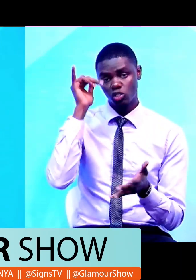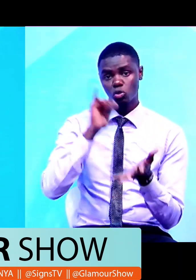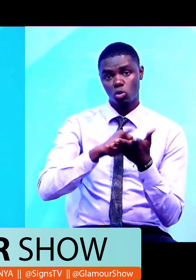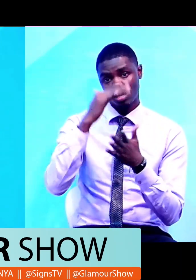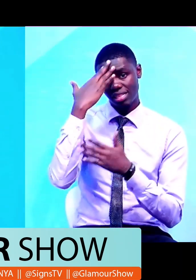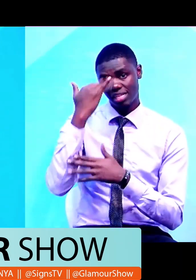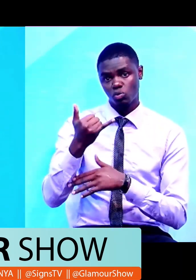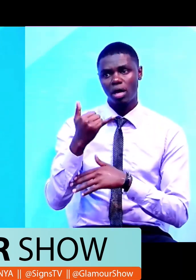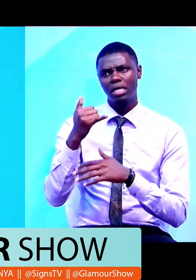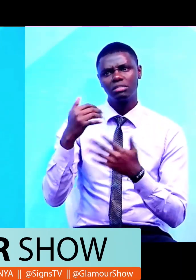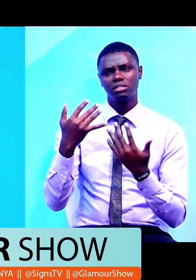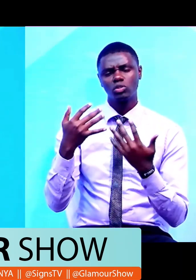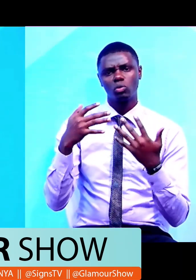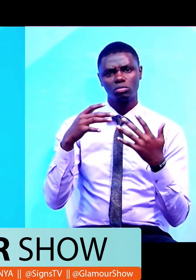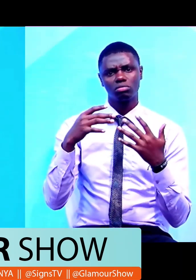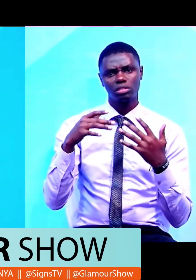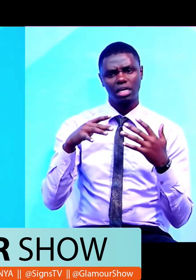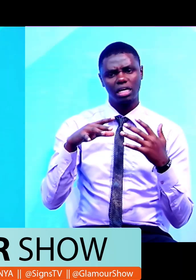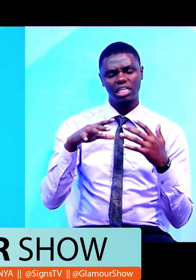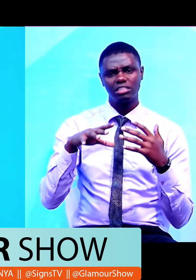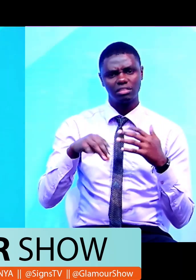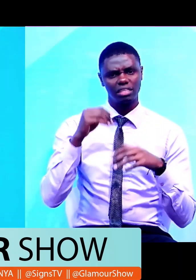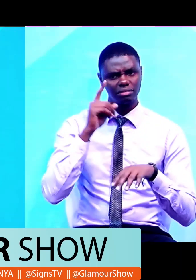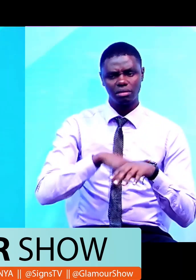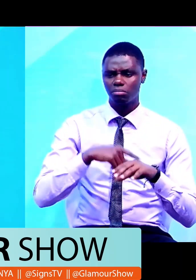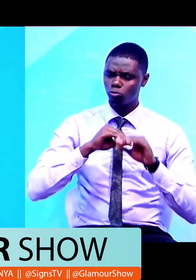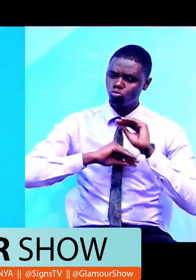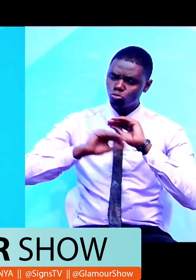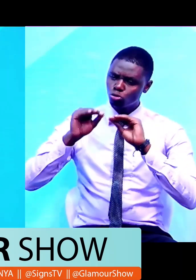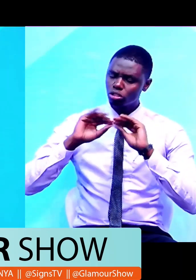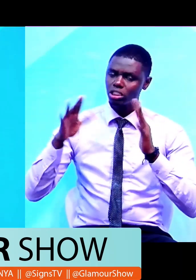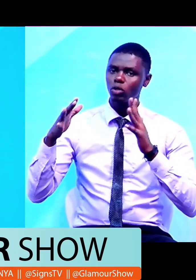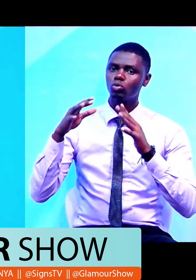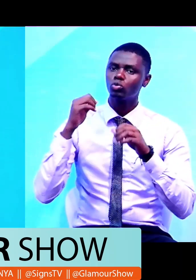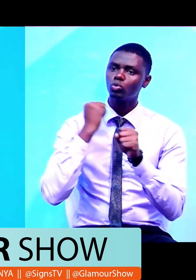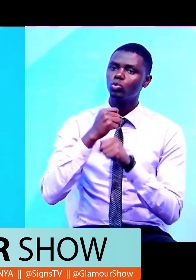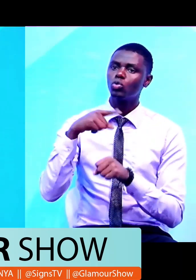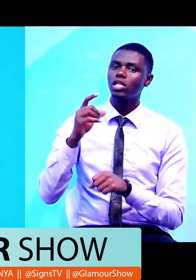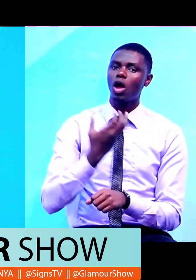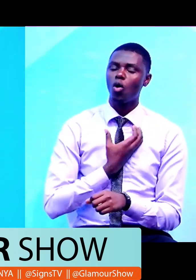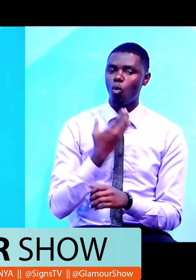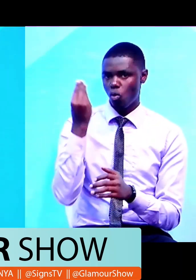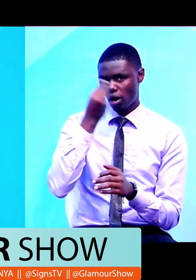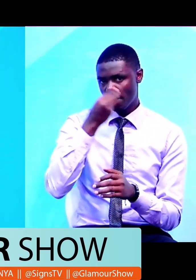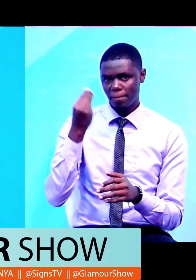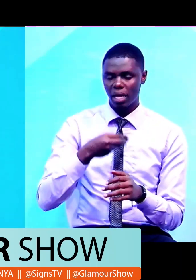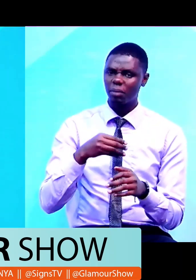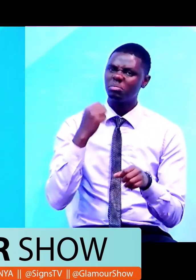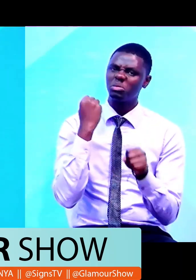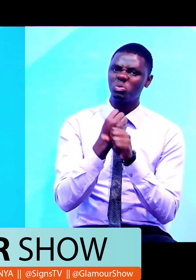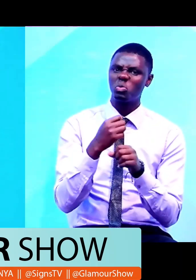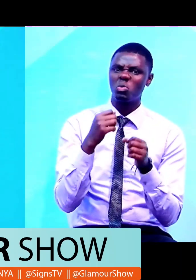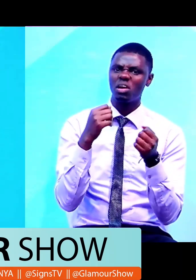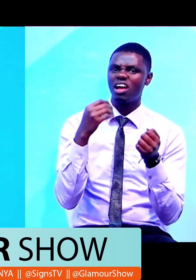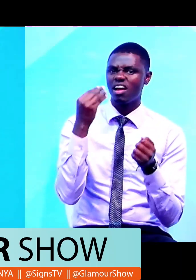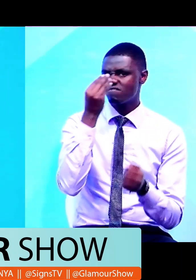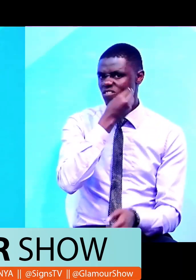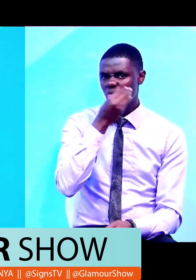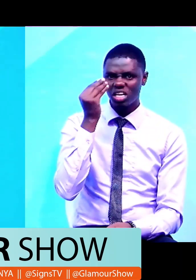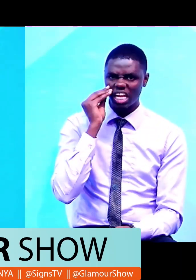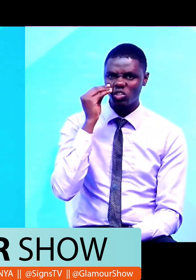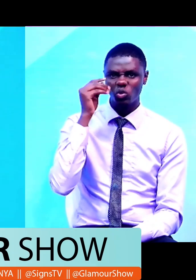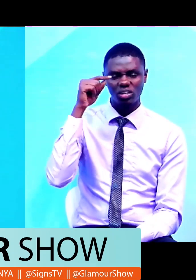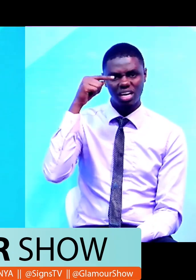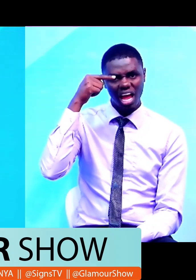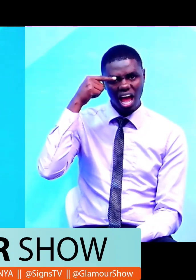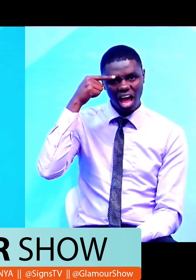I take my time to teach them how to do their own makeup, at least to even apply foundation and do their eyebrows and